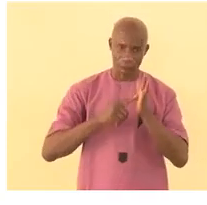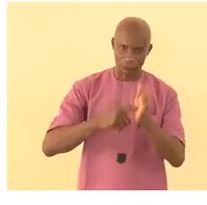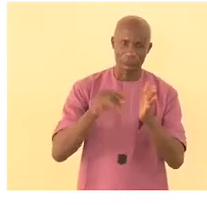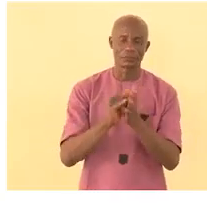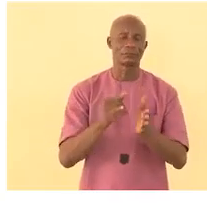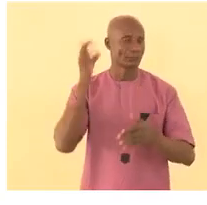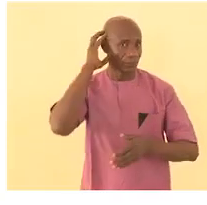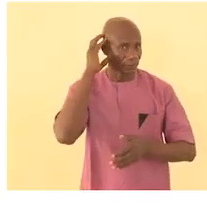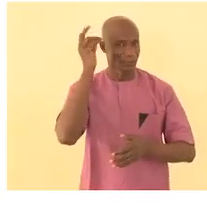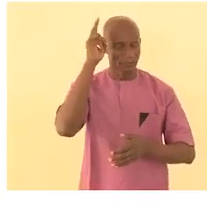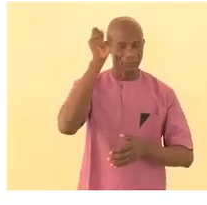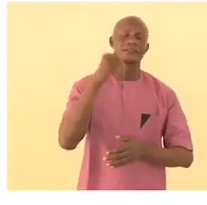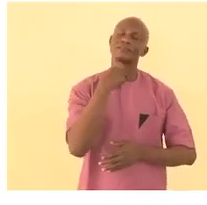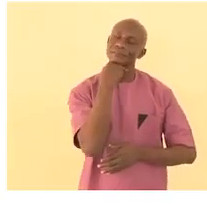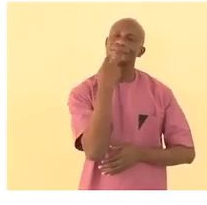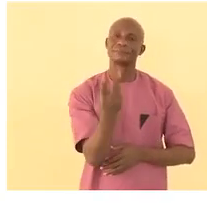his voice?